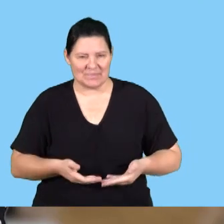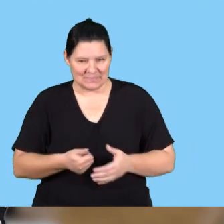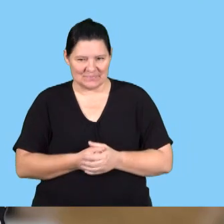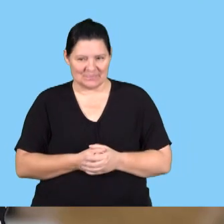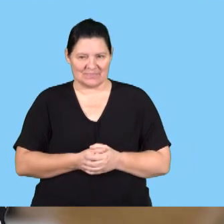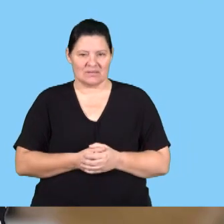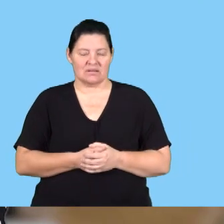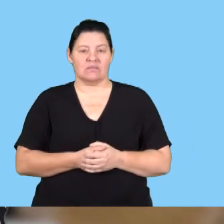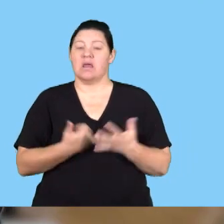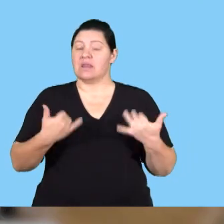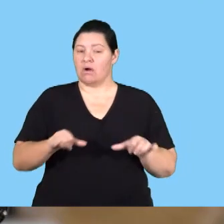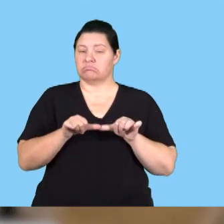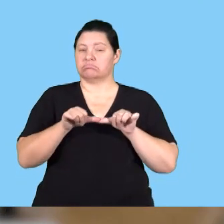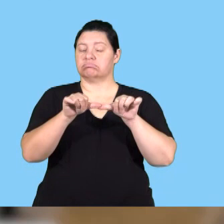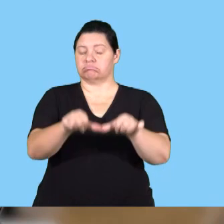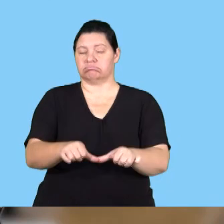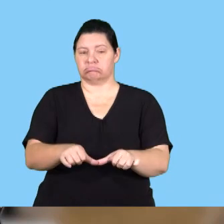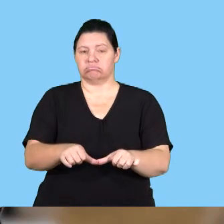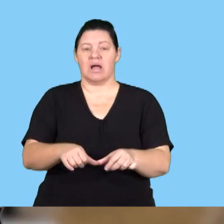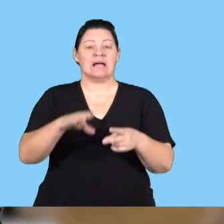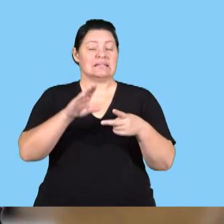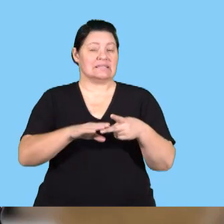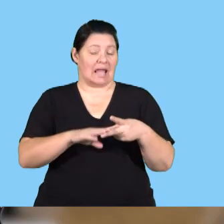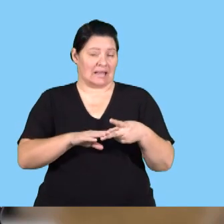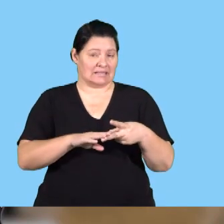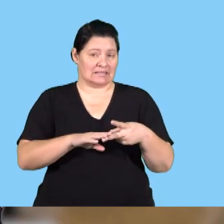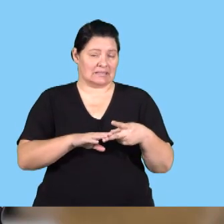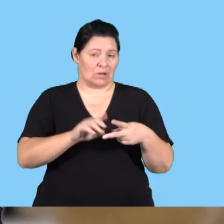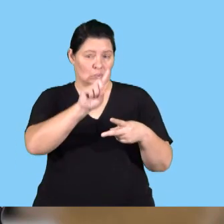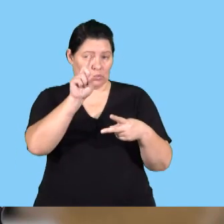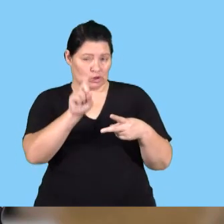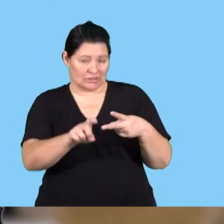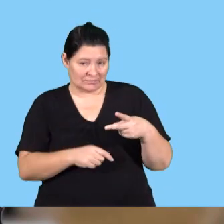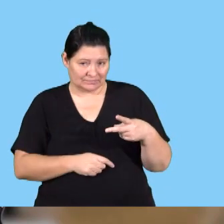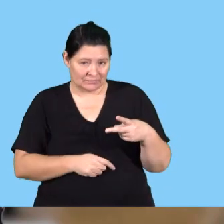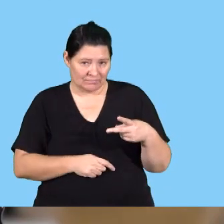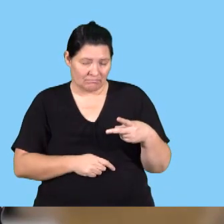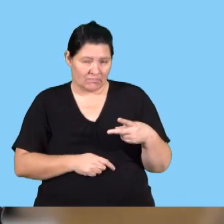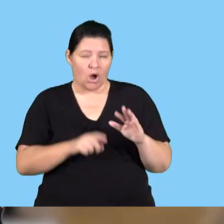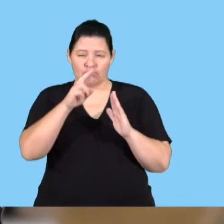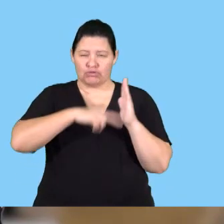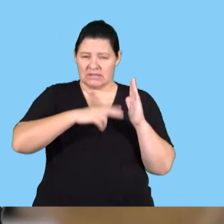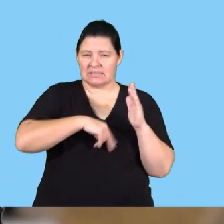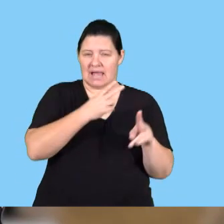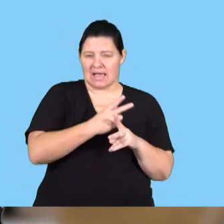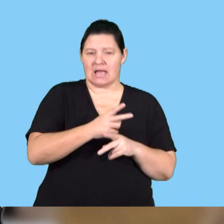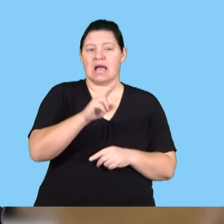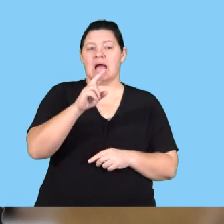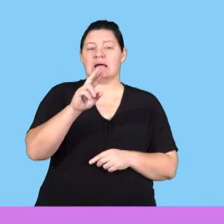Welcome back. We continue with the second part of the question. Let us read the context